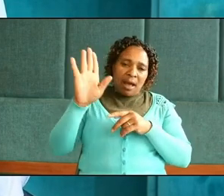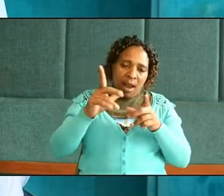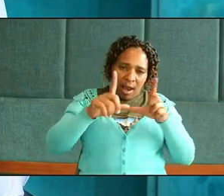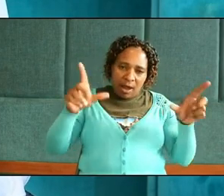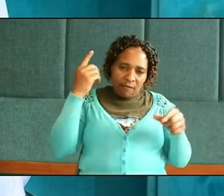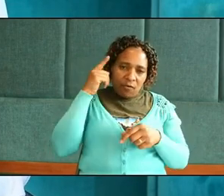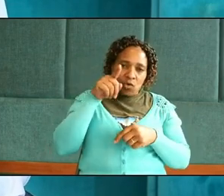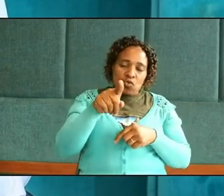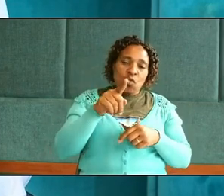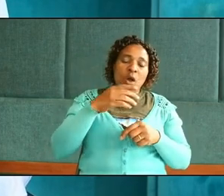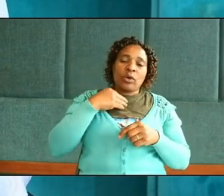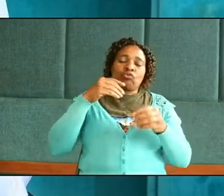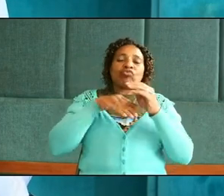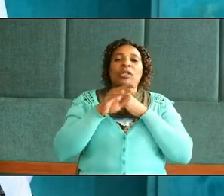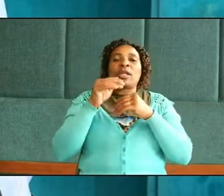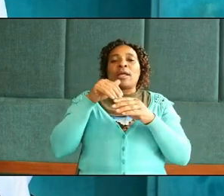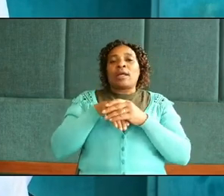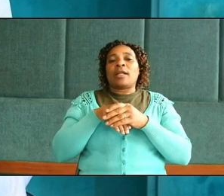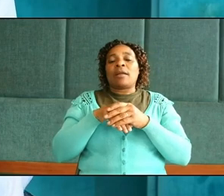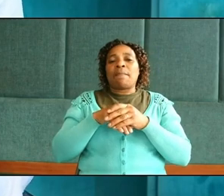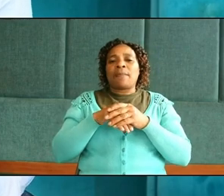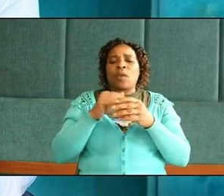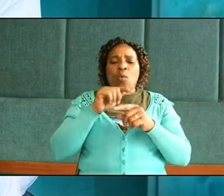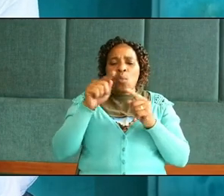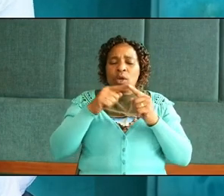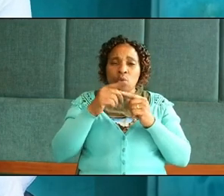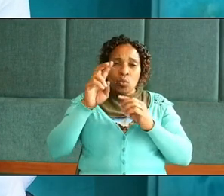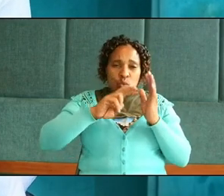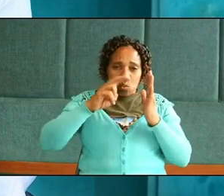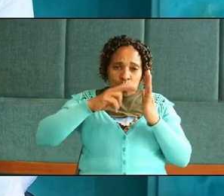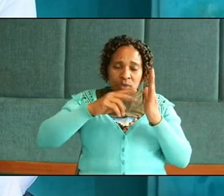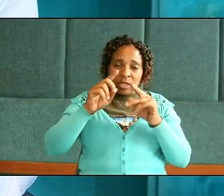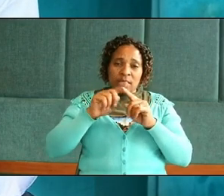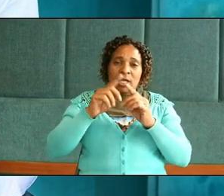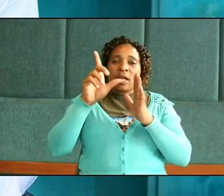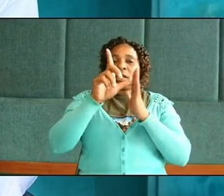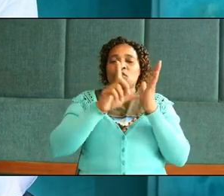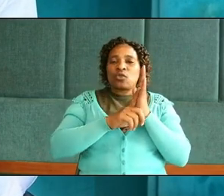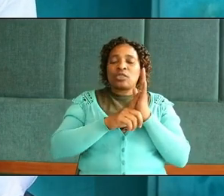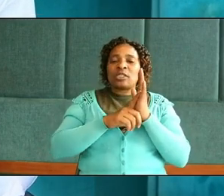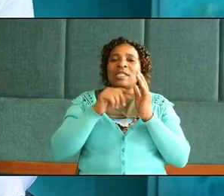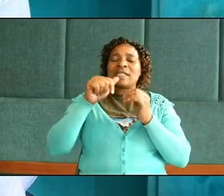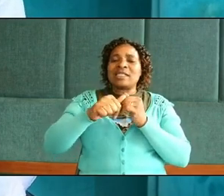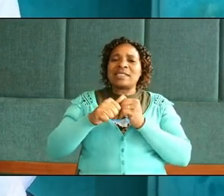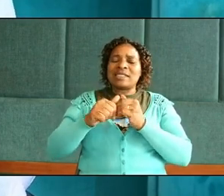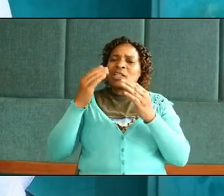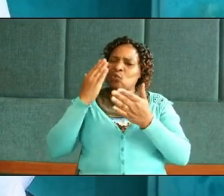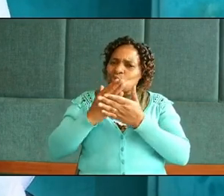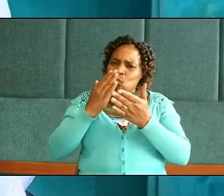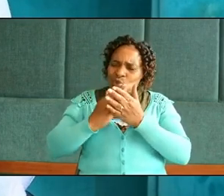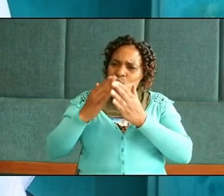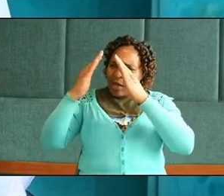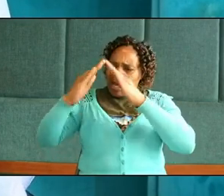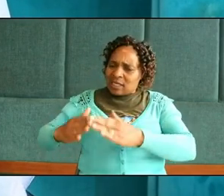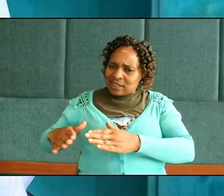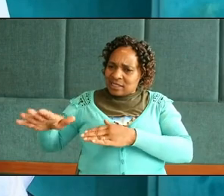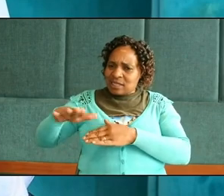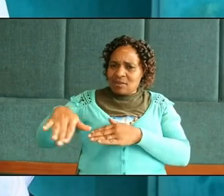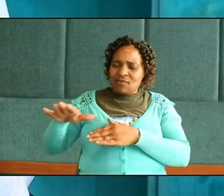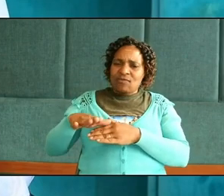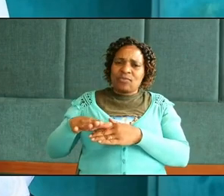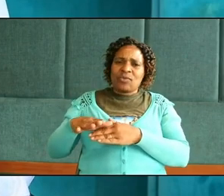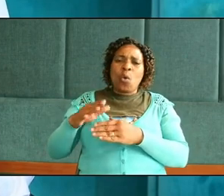I want you like to inherit. For when we look at the lesson we have today, the real estate section, what do you understand by the